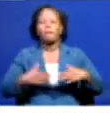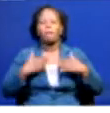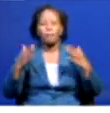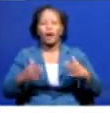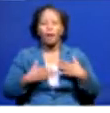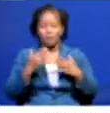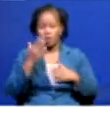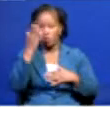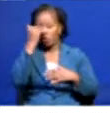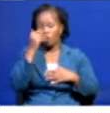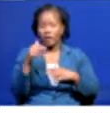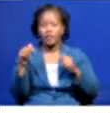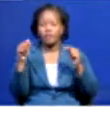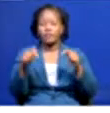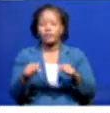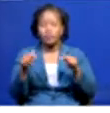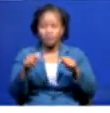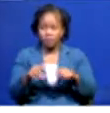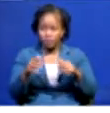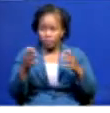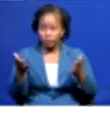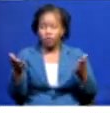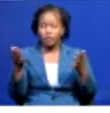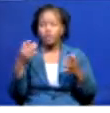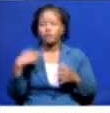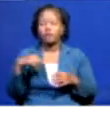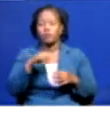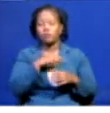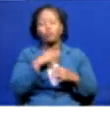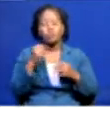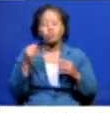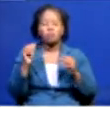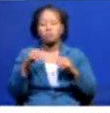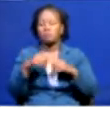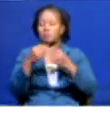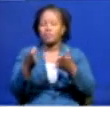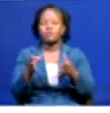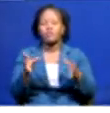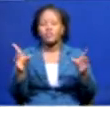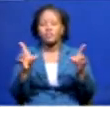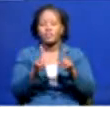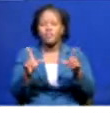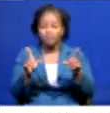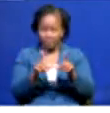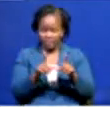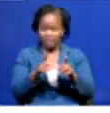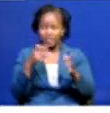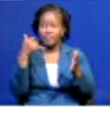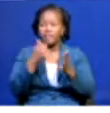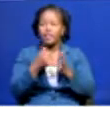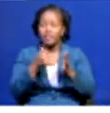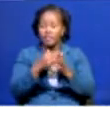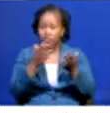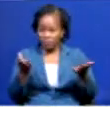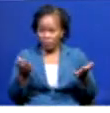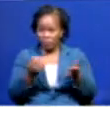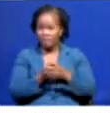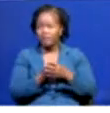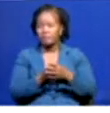today we can issue certificates, including other